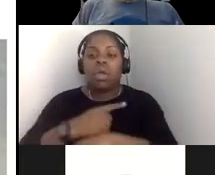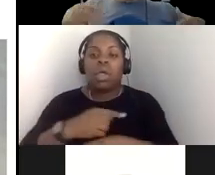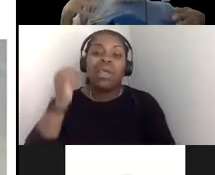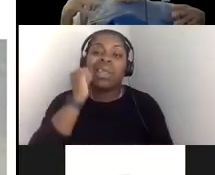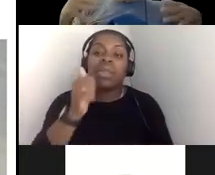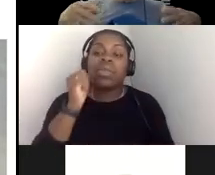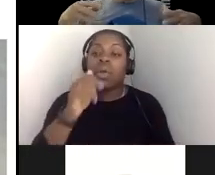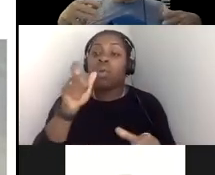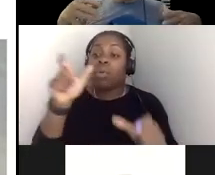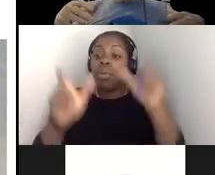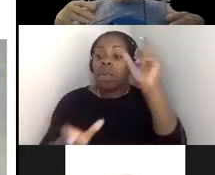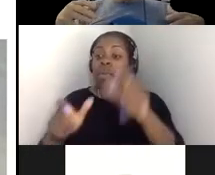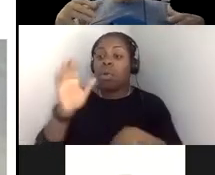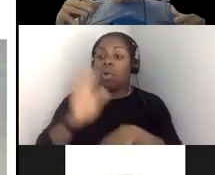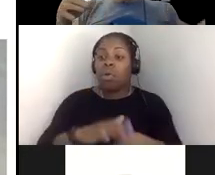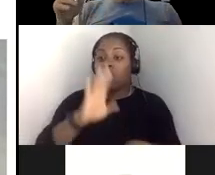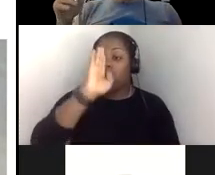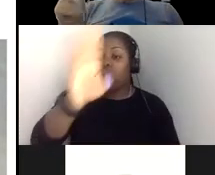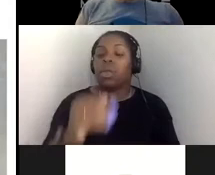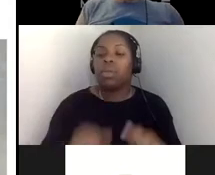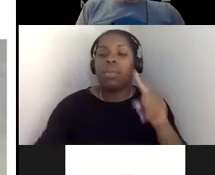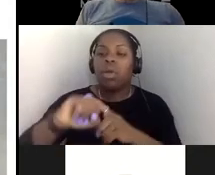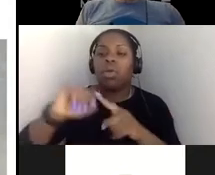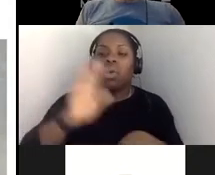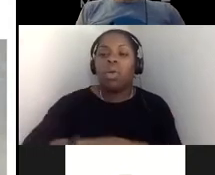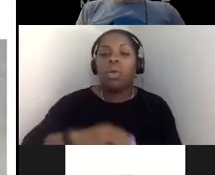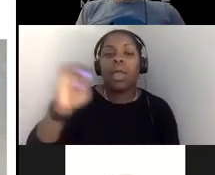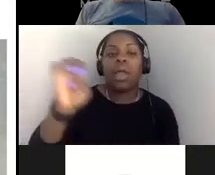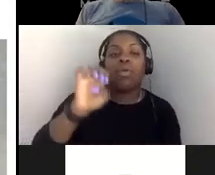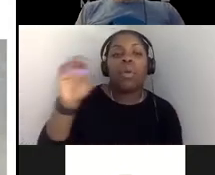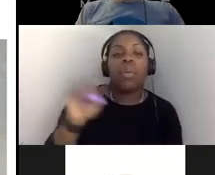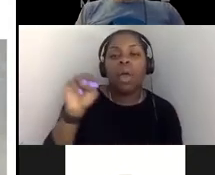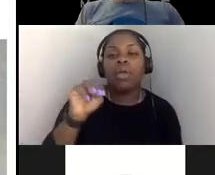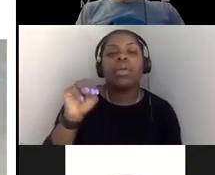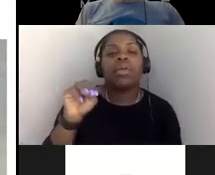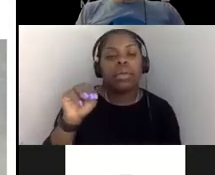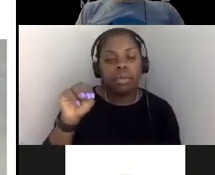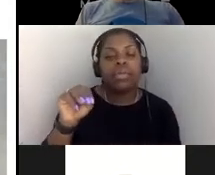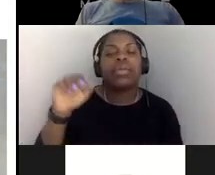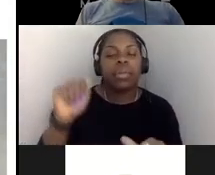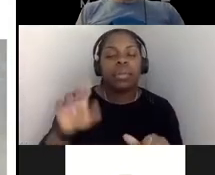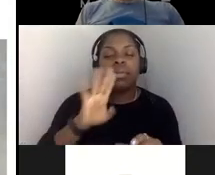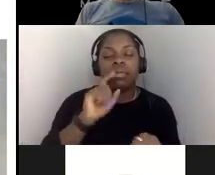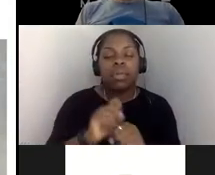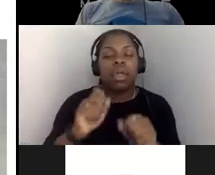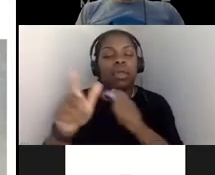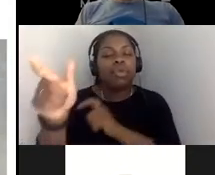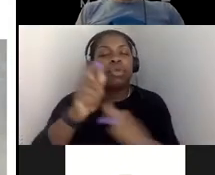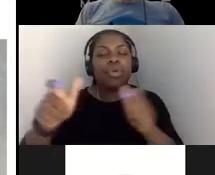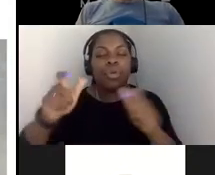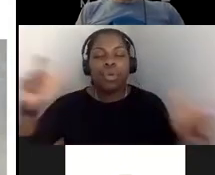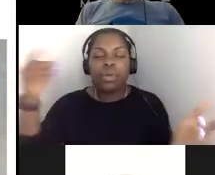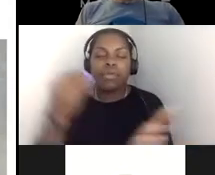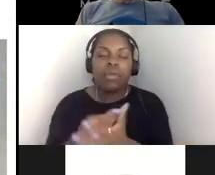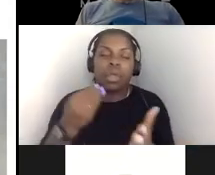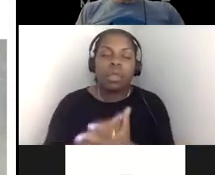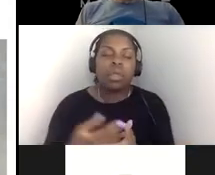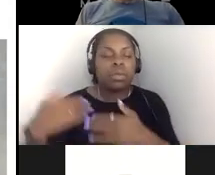people who are directly impacted by electronic monitoring, it can be a huge financial